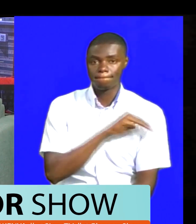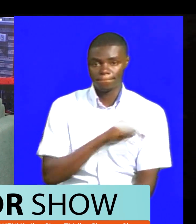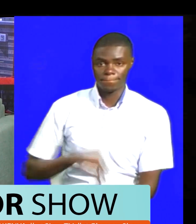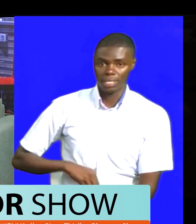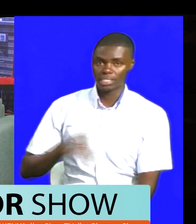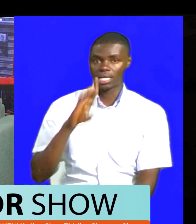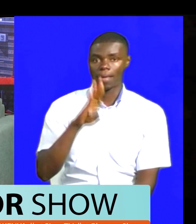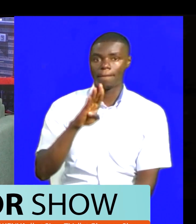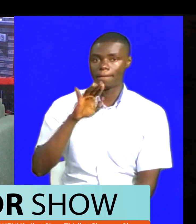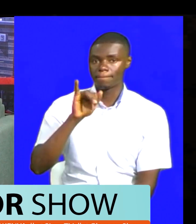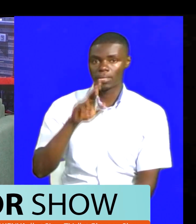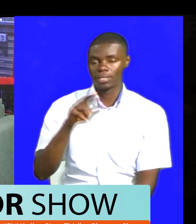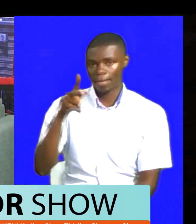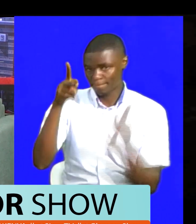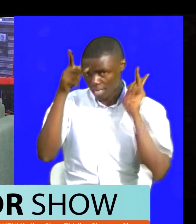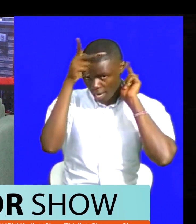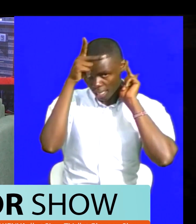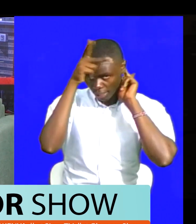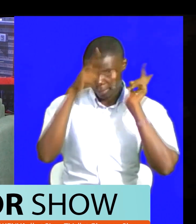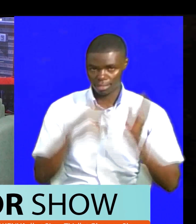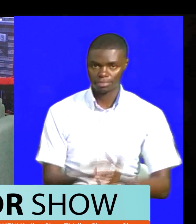Birmingham Kakamega. Yeah.